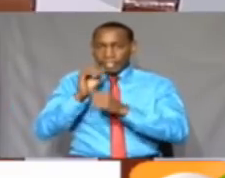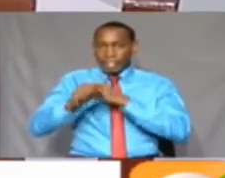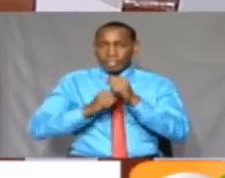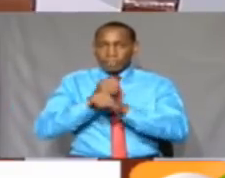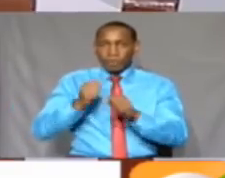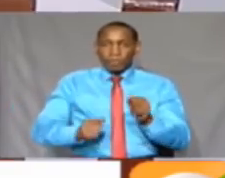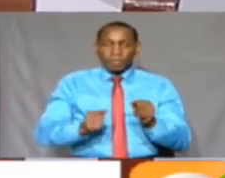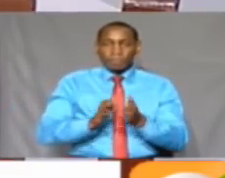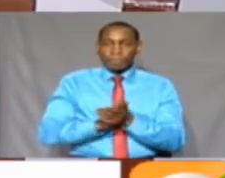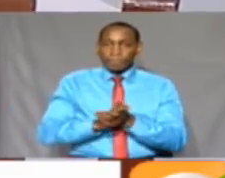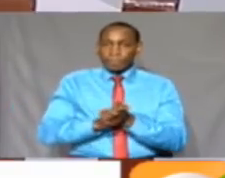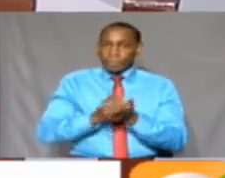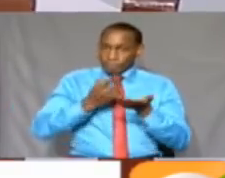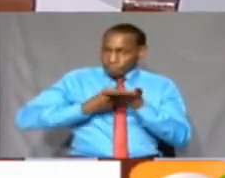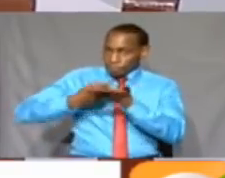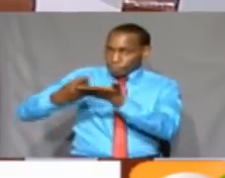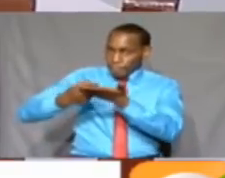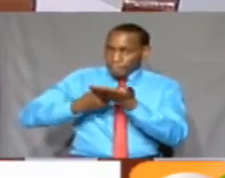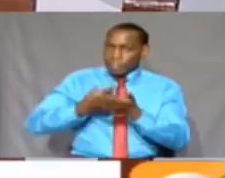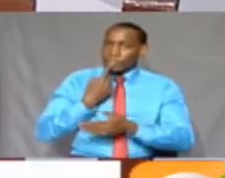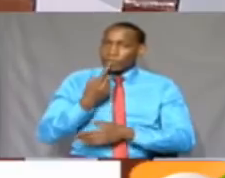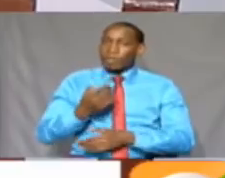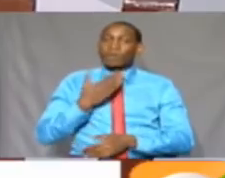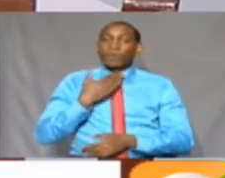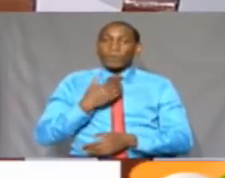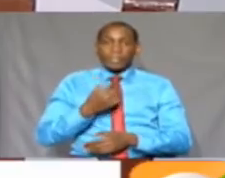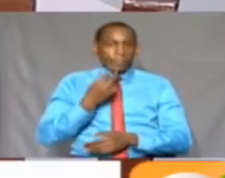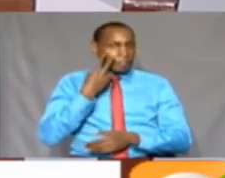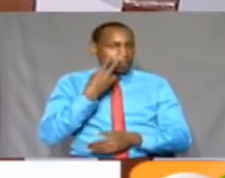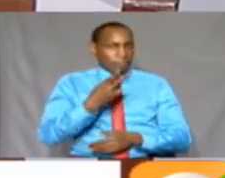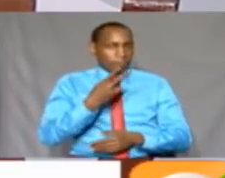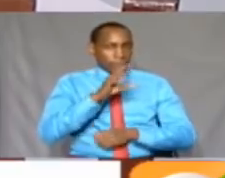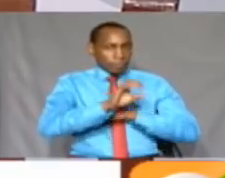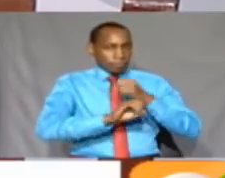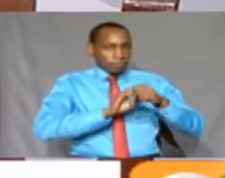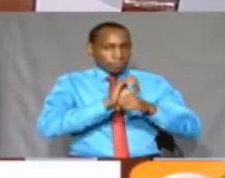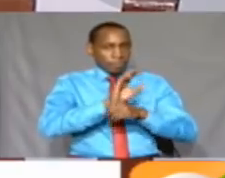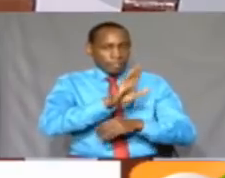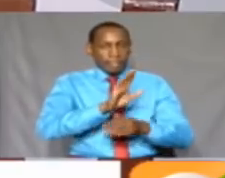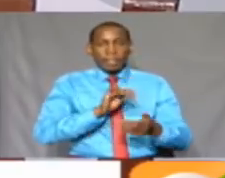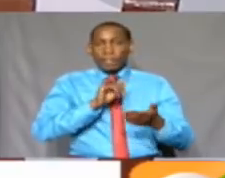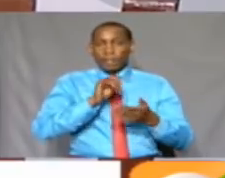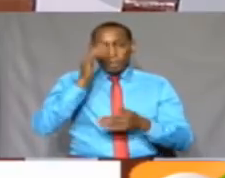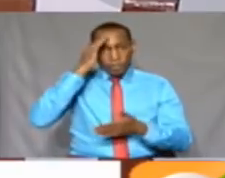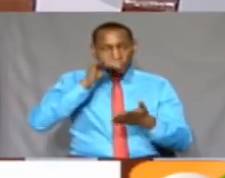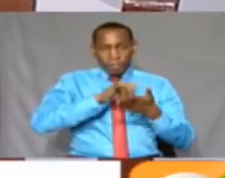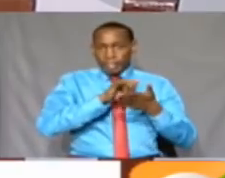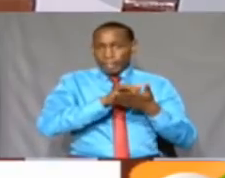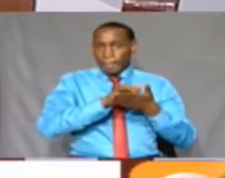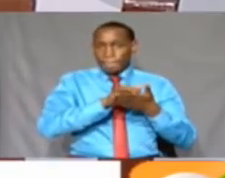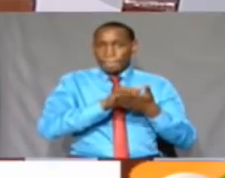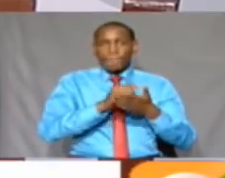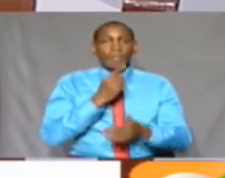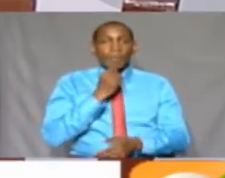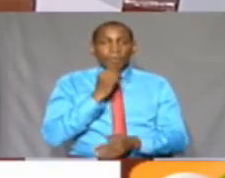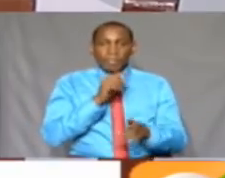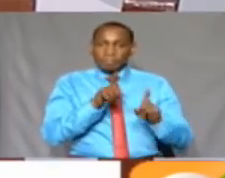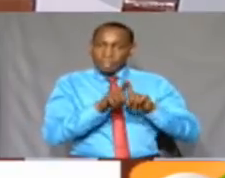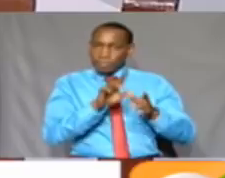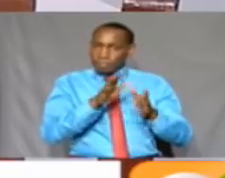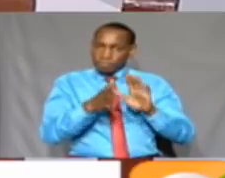I sat her down and I told her, I want you to watch this because I know that's a boy about her